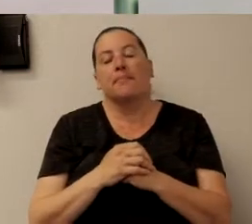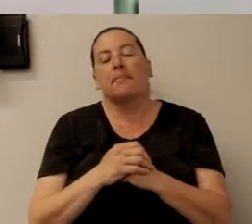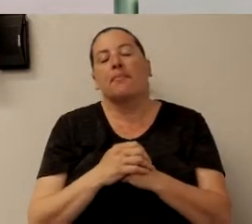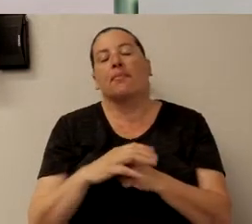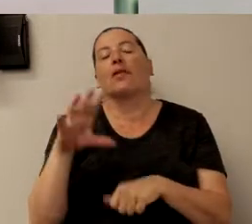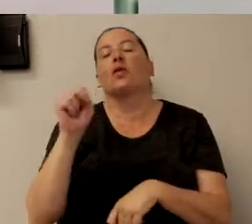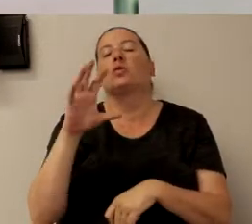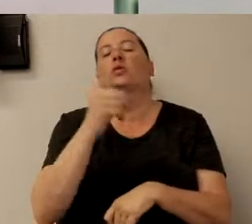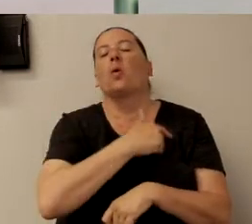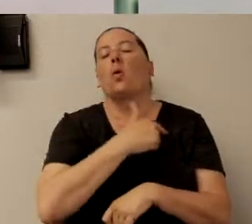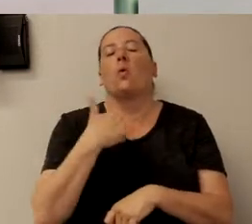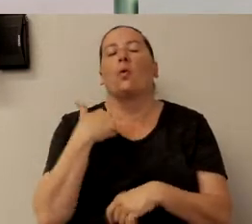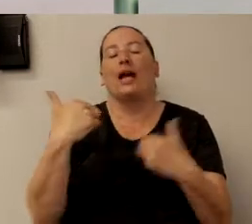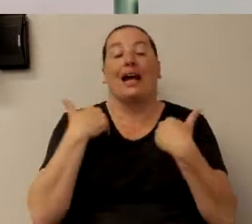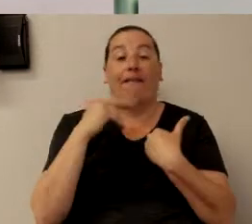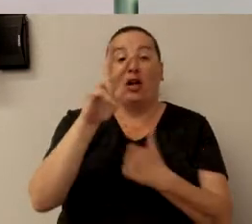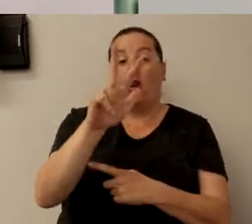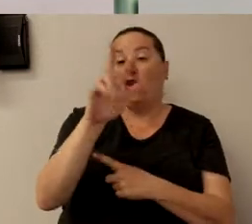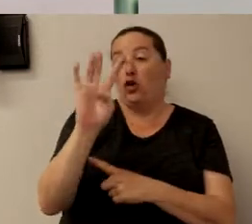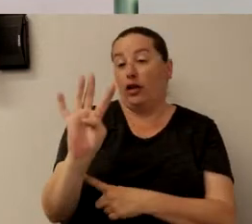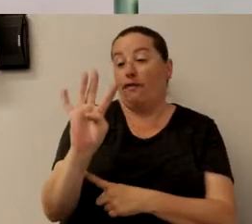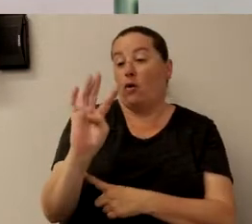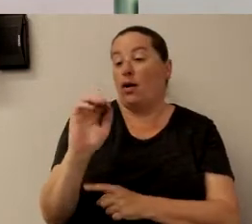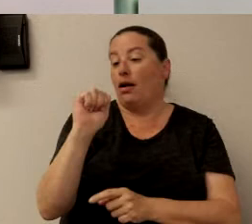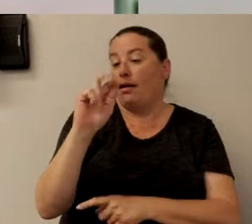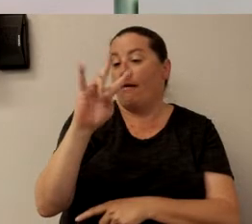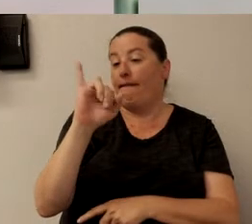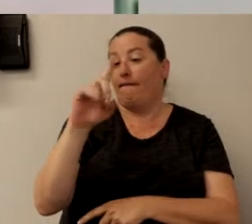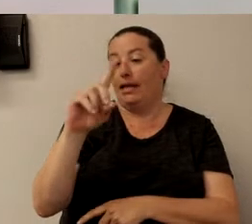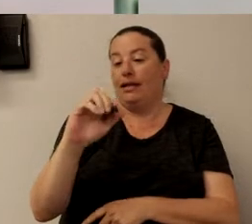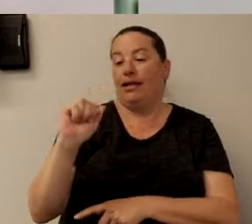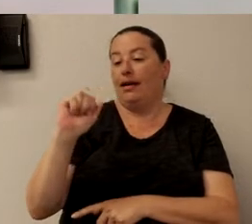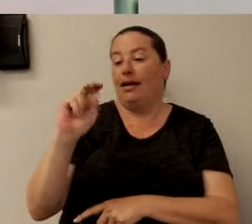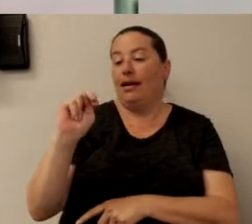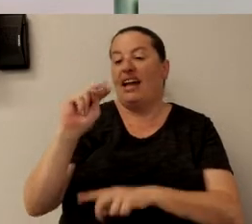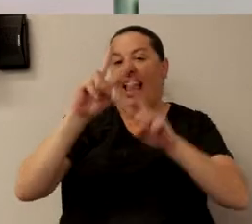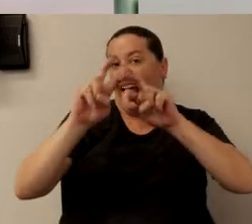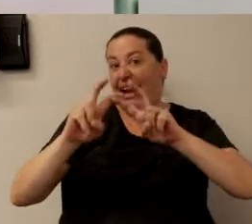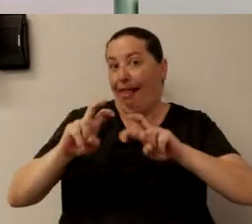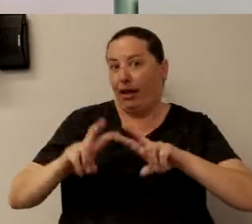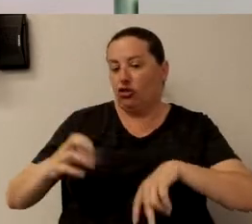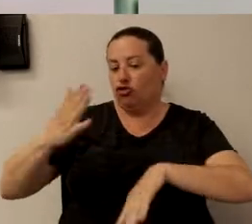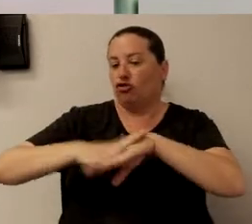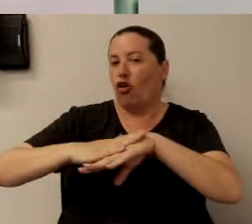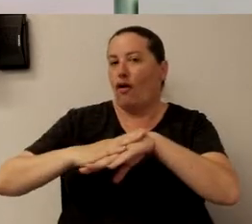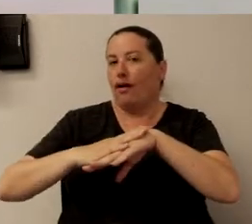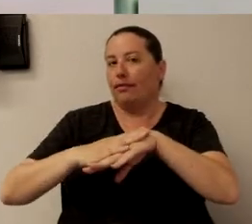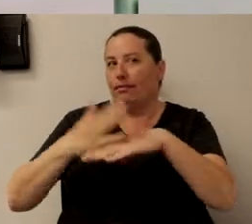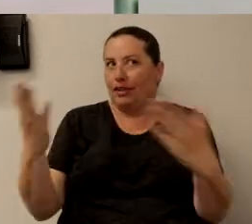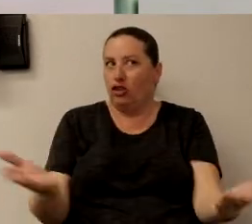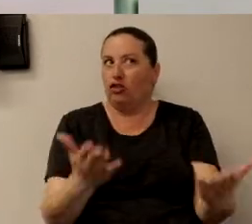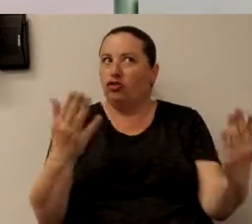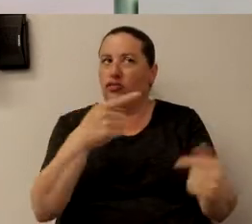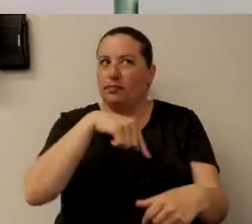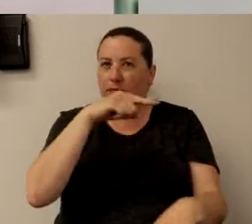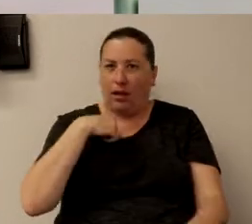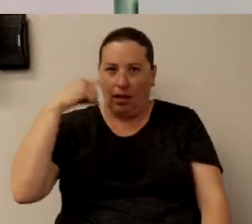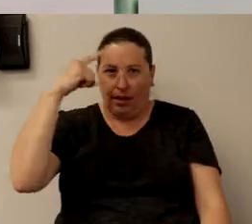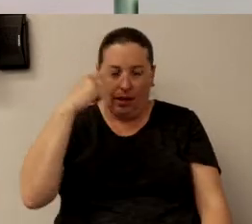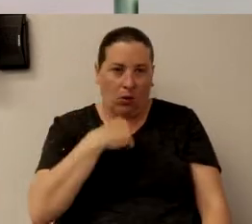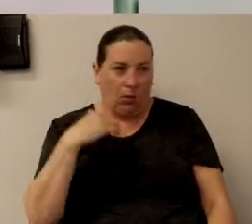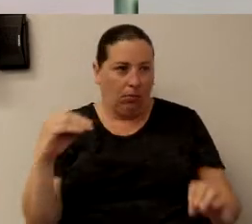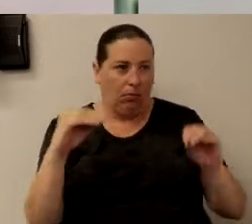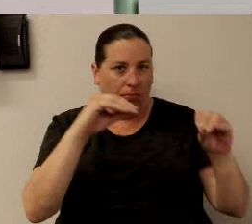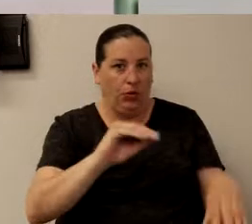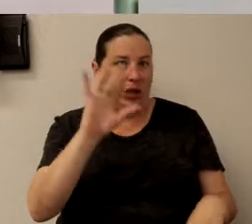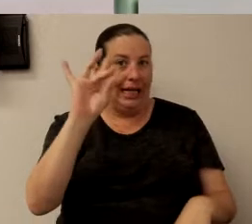So we have 34 Abbott analyzers on staff here, so I think, or on site here, I think we put 8 of them